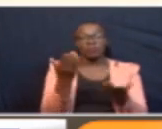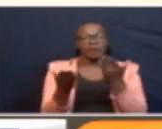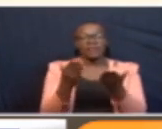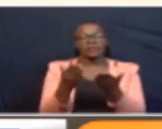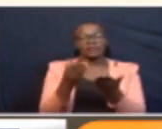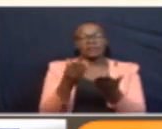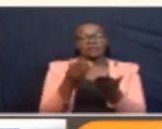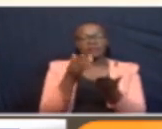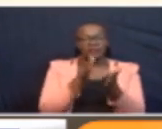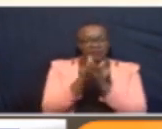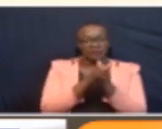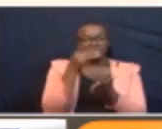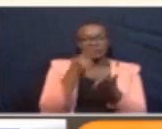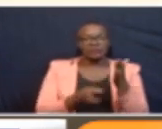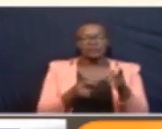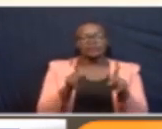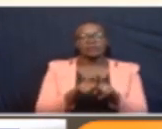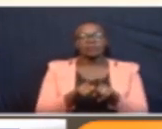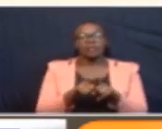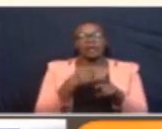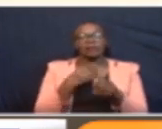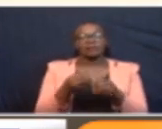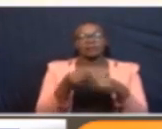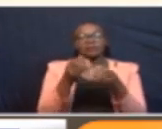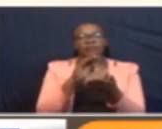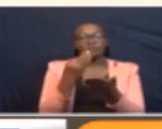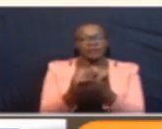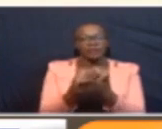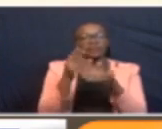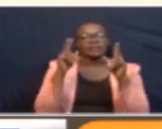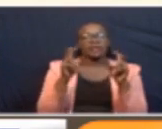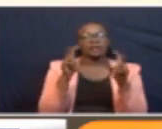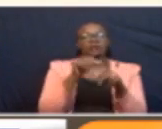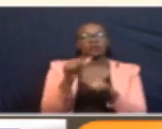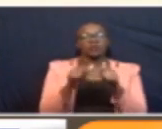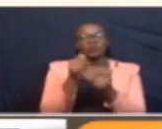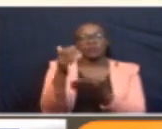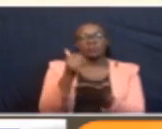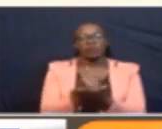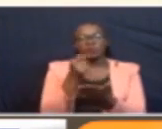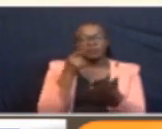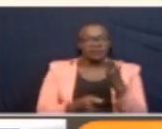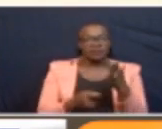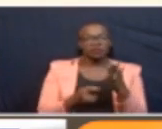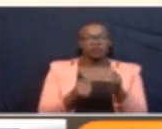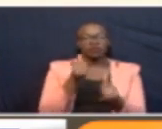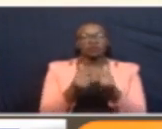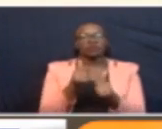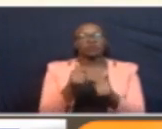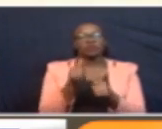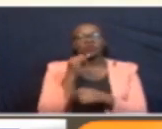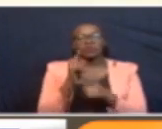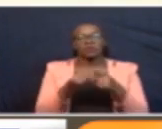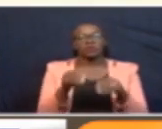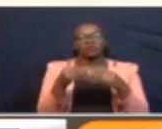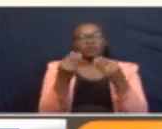rates. It has also gotten funding, the issues to do with the employment taxation, which is to give